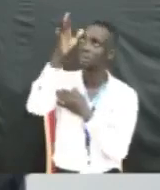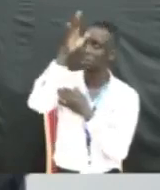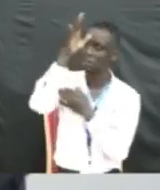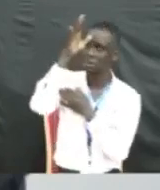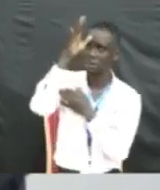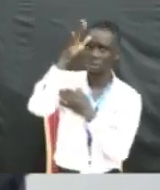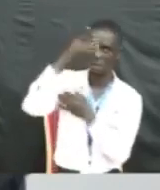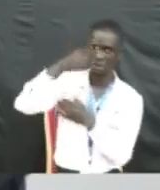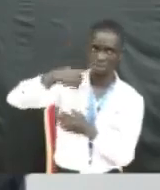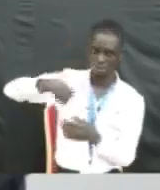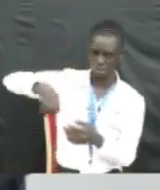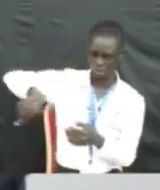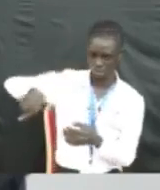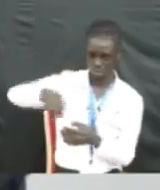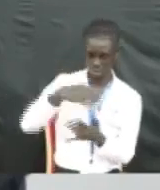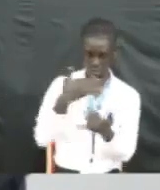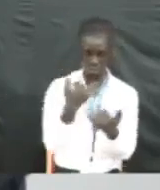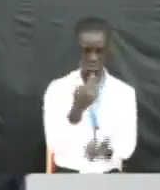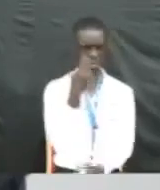we are witnesses.